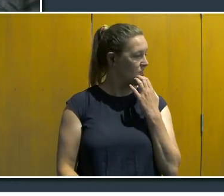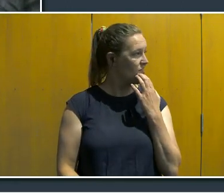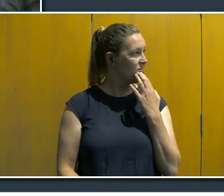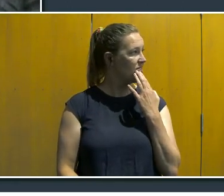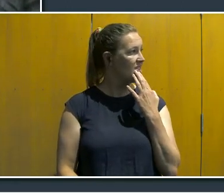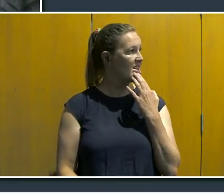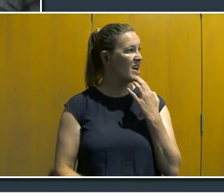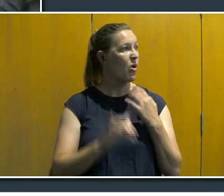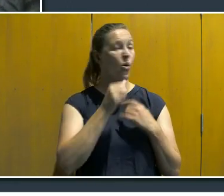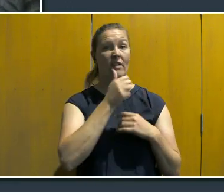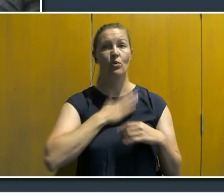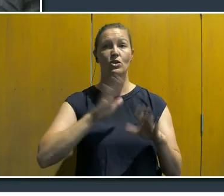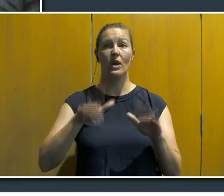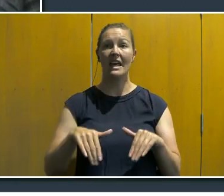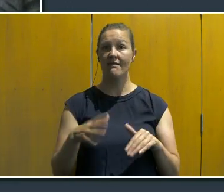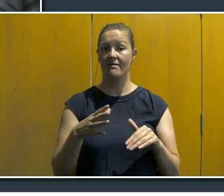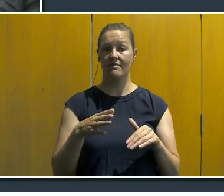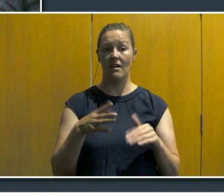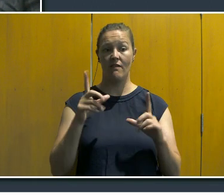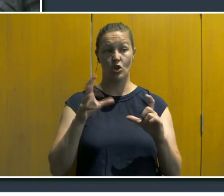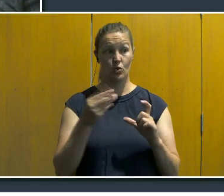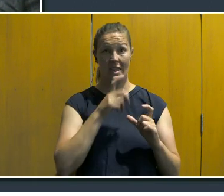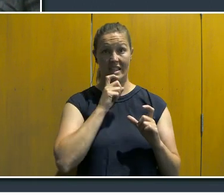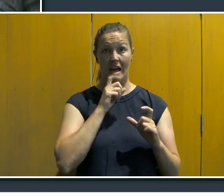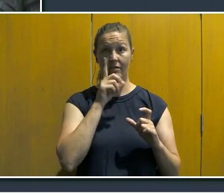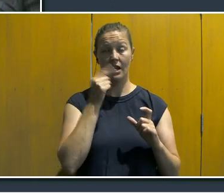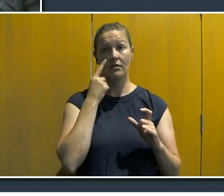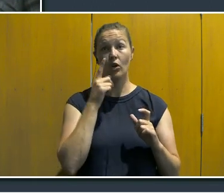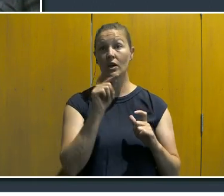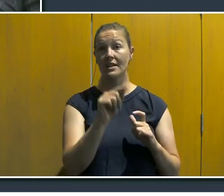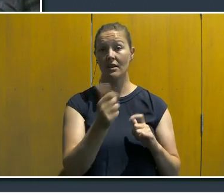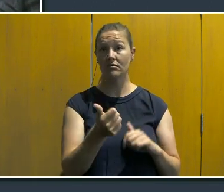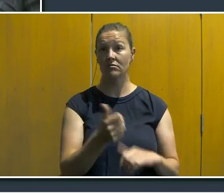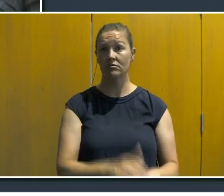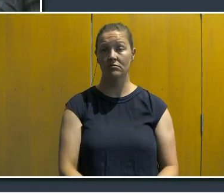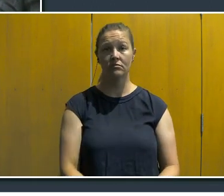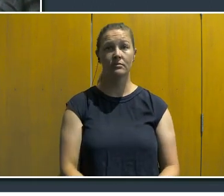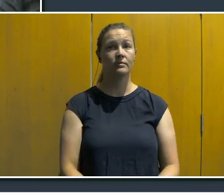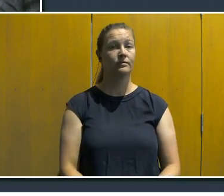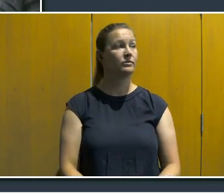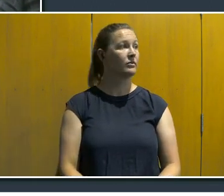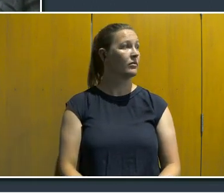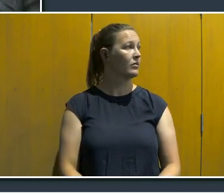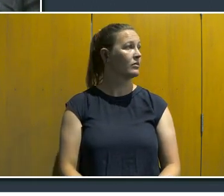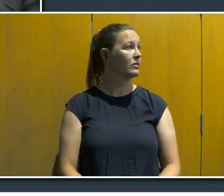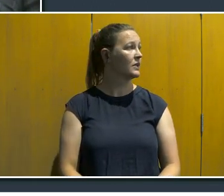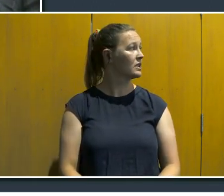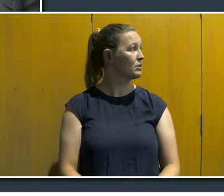Yeah. Or if you were happy to leave them with staff, you could leave them with us, whatever is easier for you.